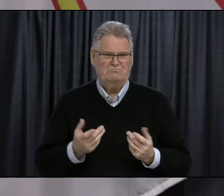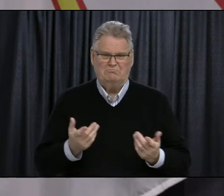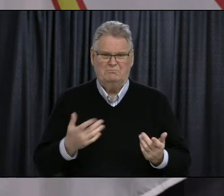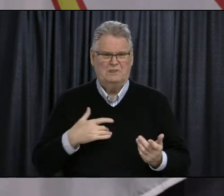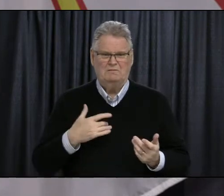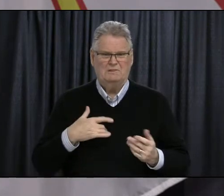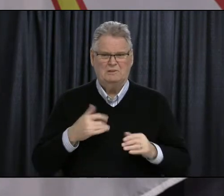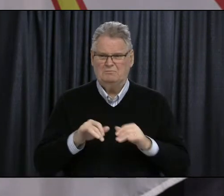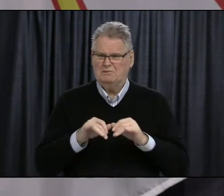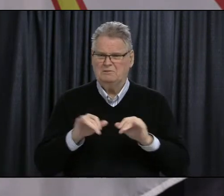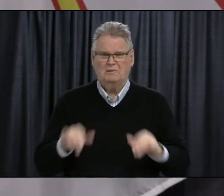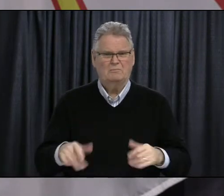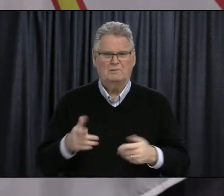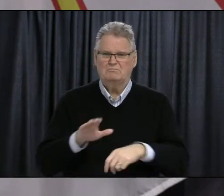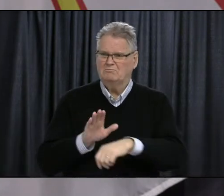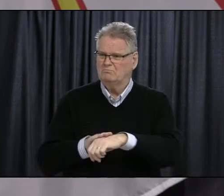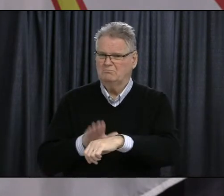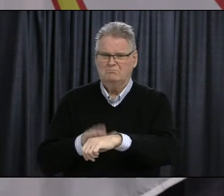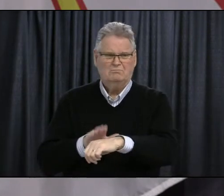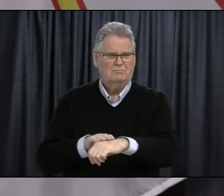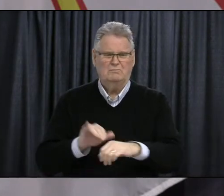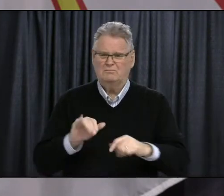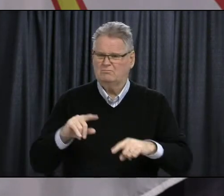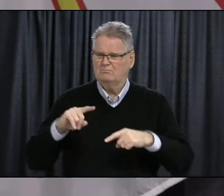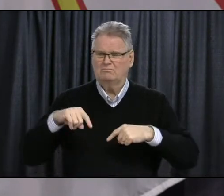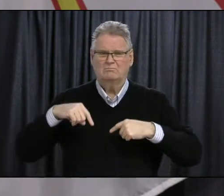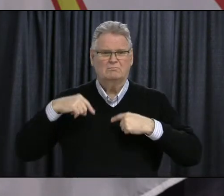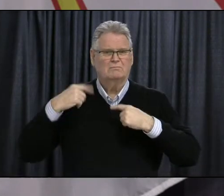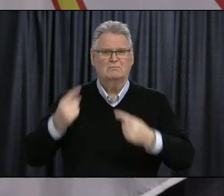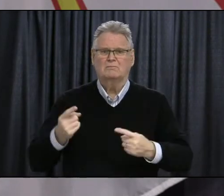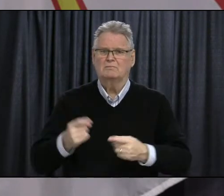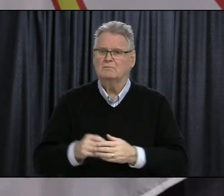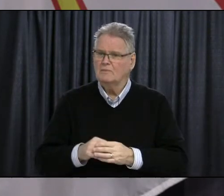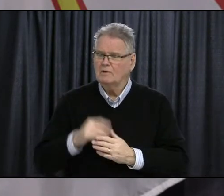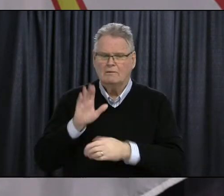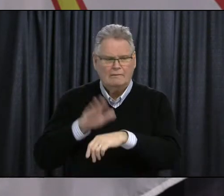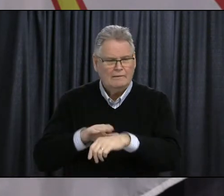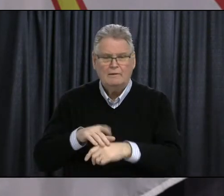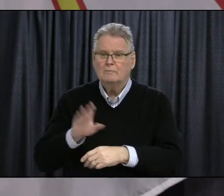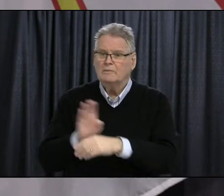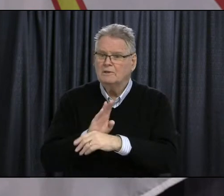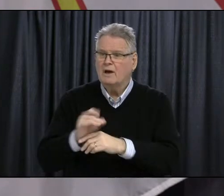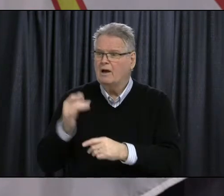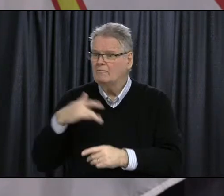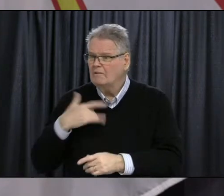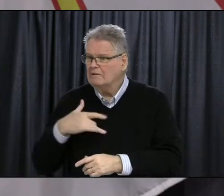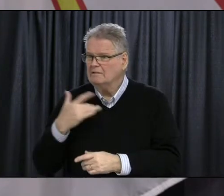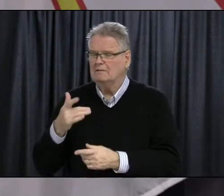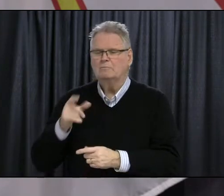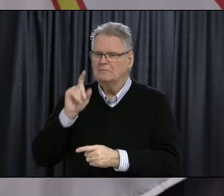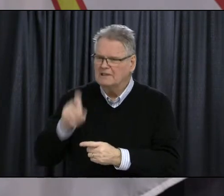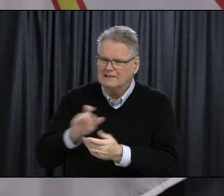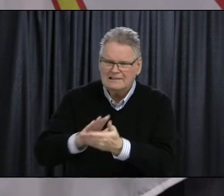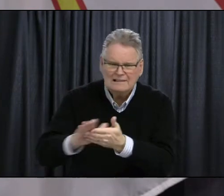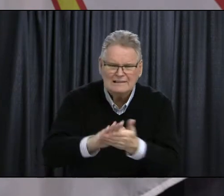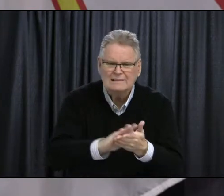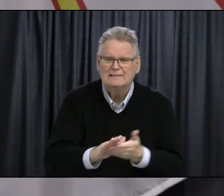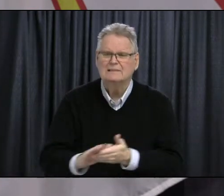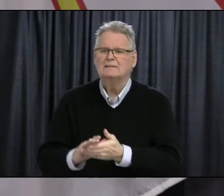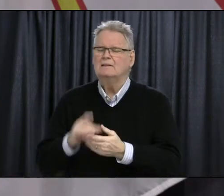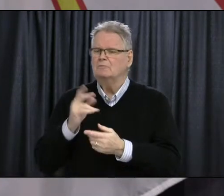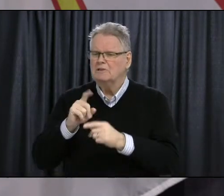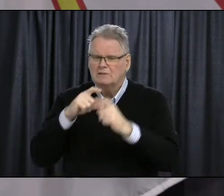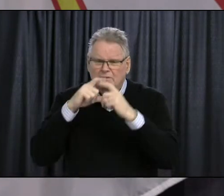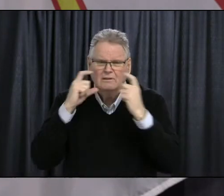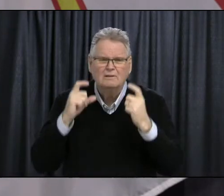advice that we've been giving all along. Make sure you're cleaning well, that you're frequently cleaning those high-touch surfaces,